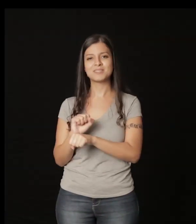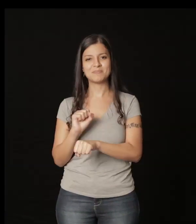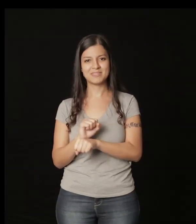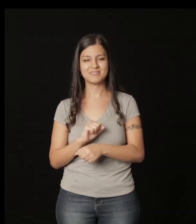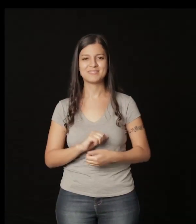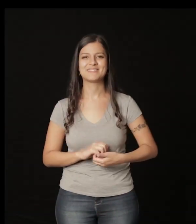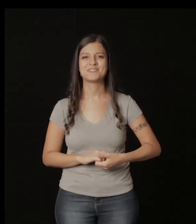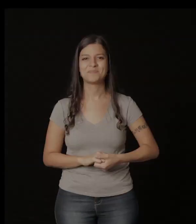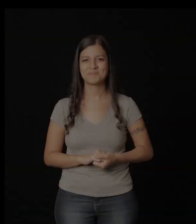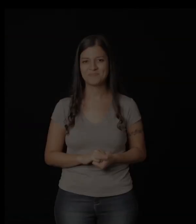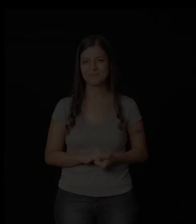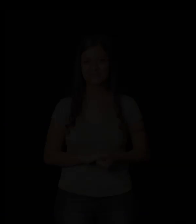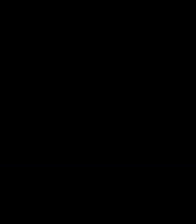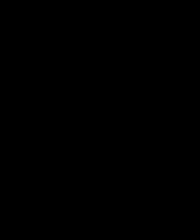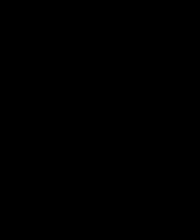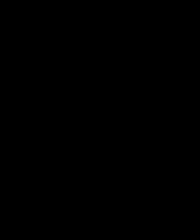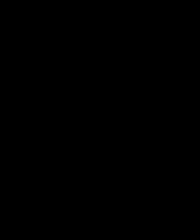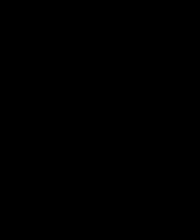aqui.